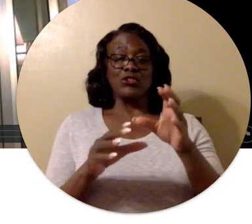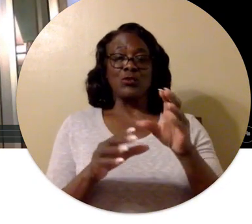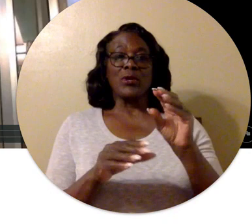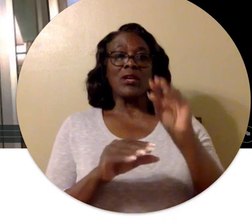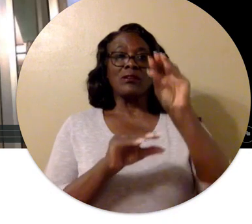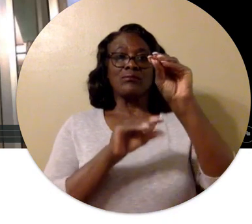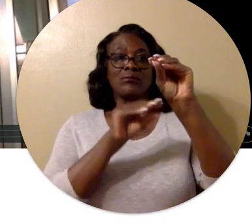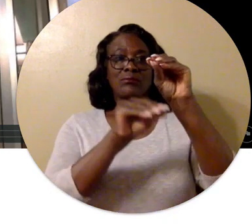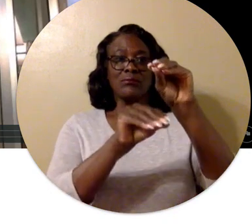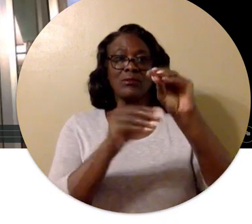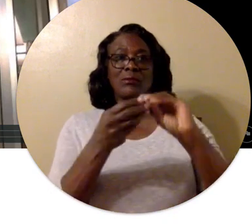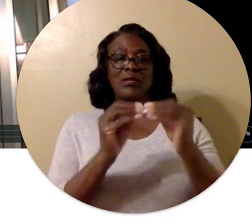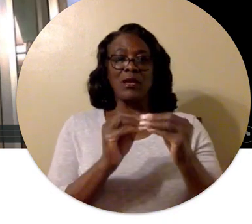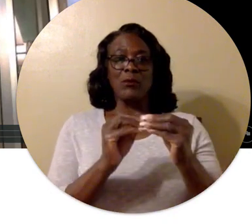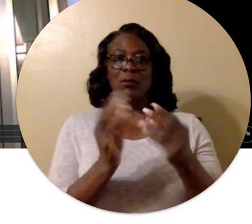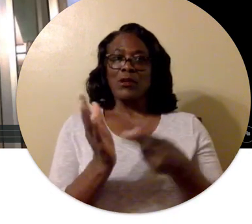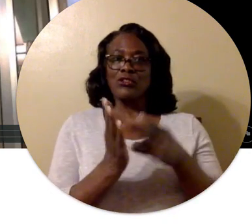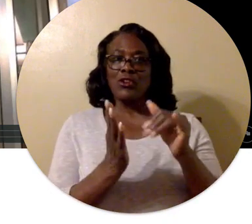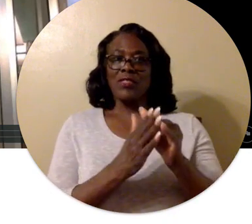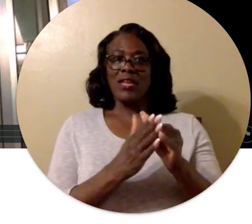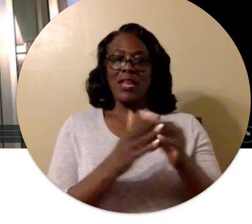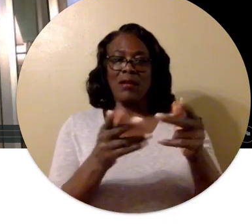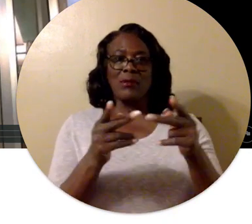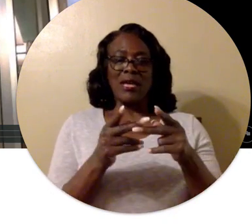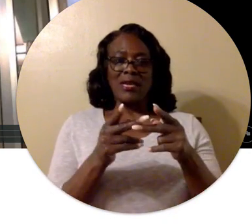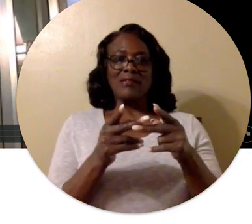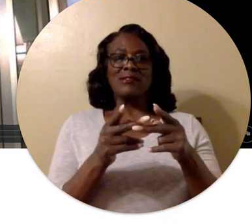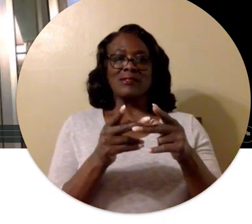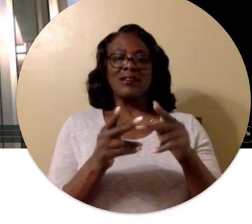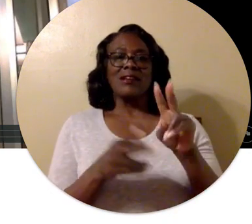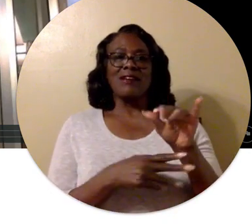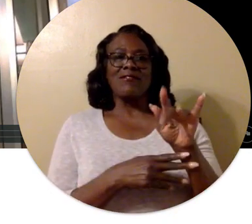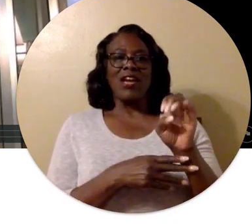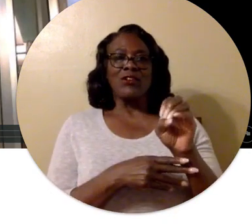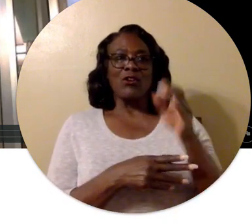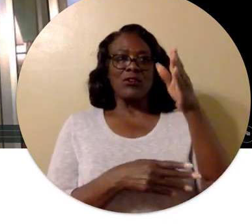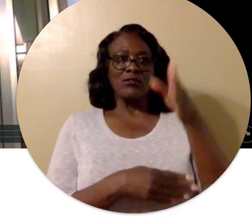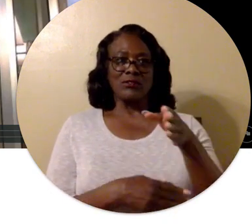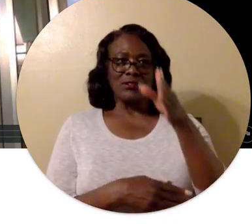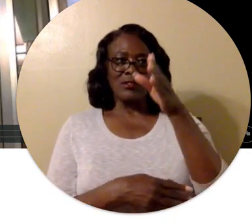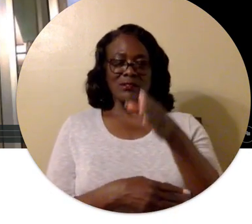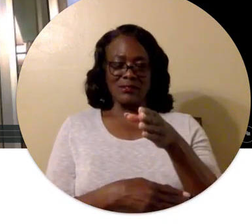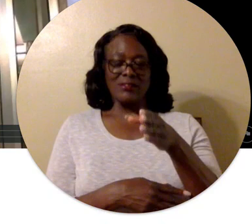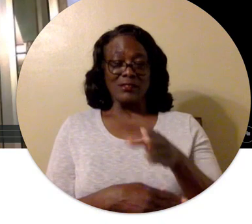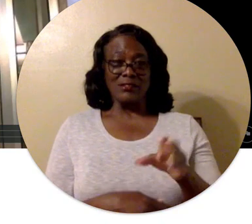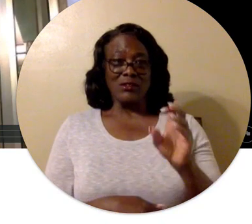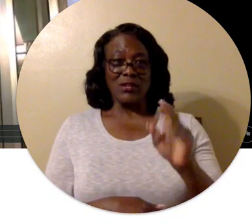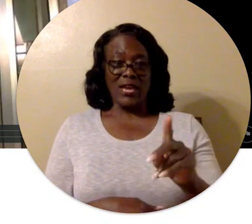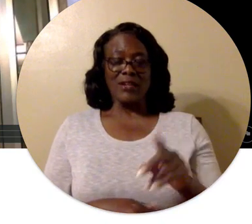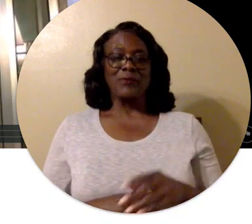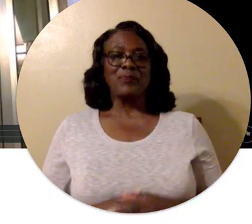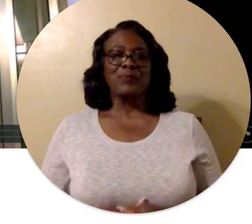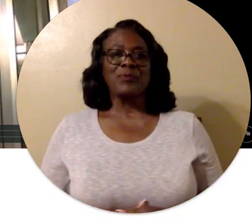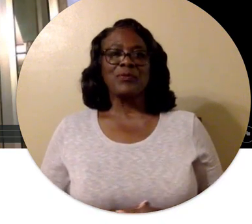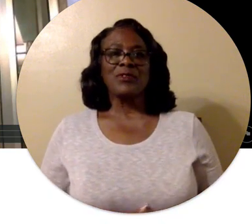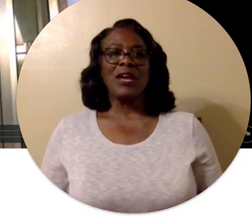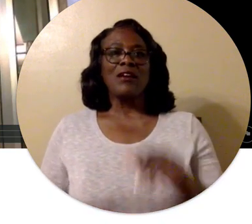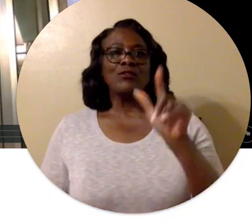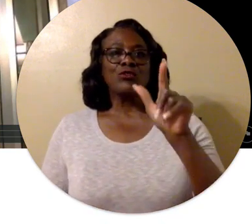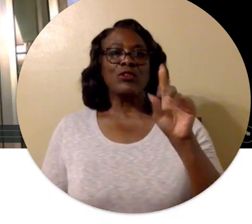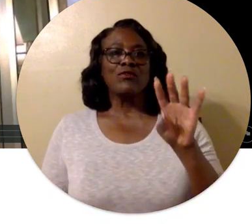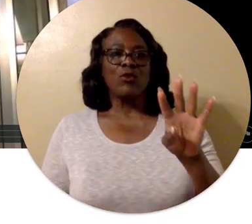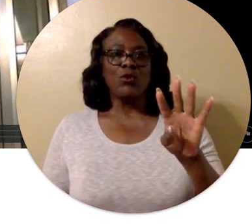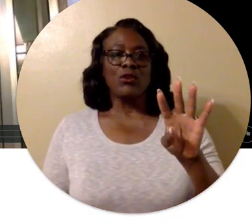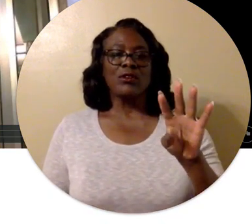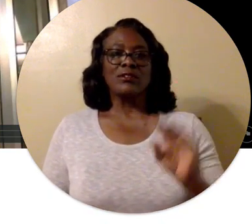numbers. And when we do this, we want to be sure that our place values are lined up, right? So I've got 24